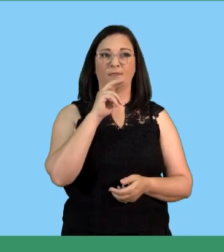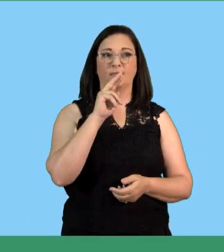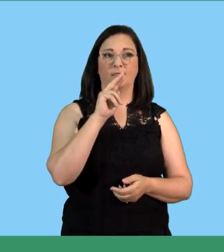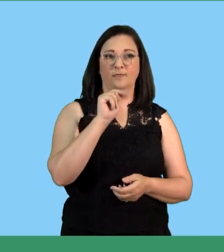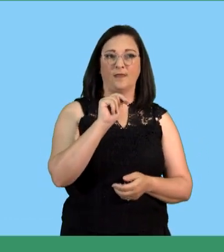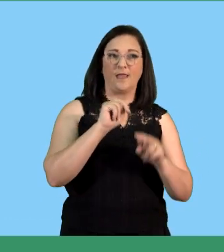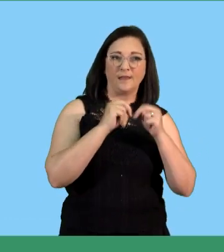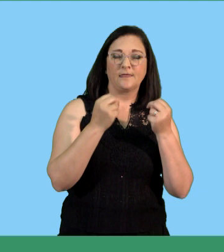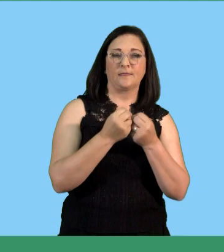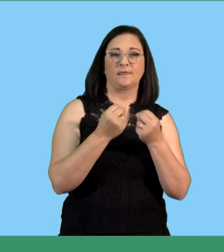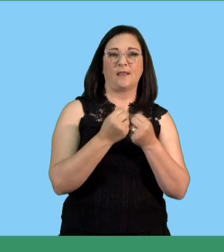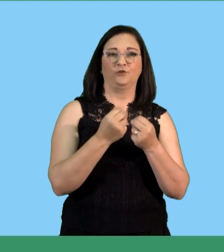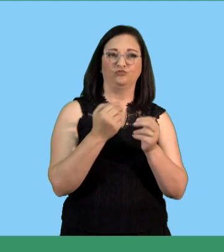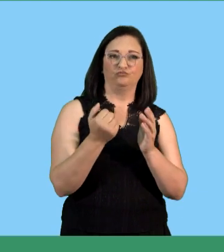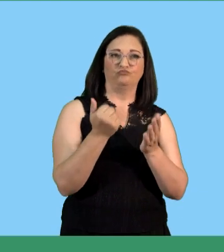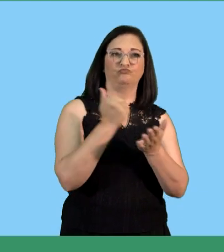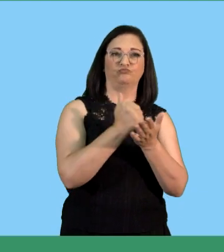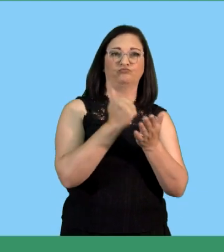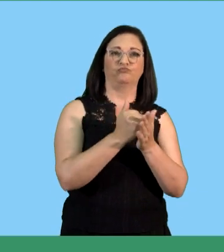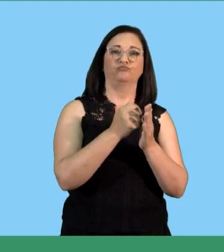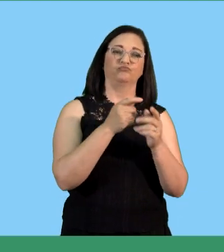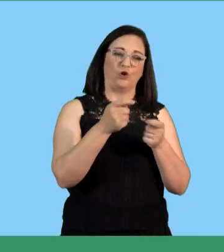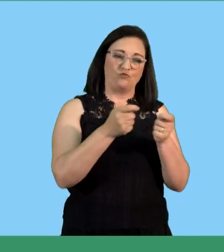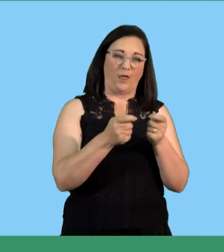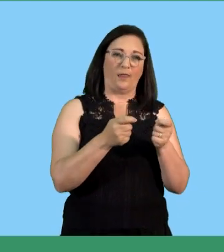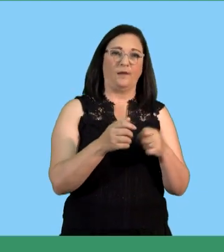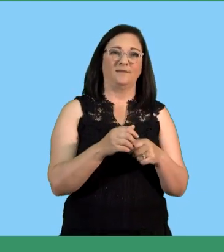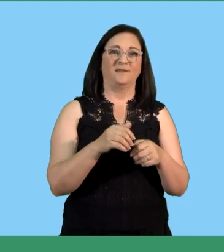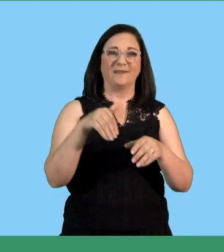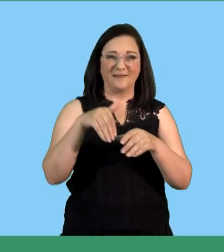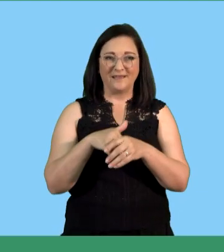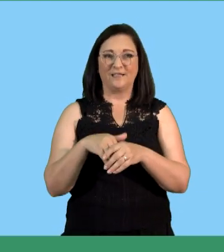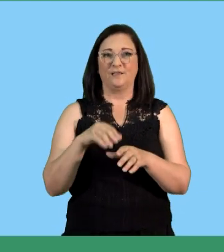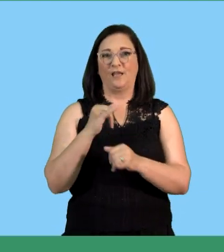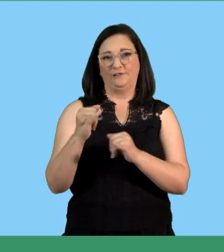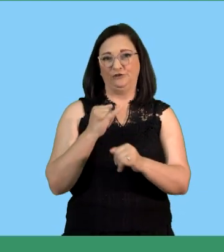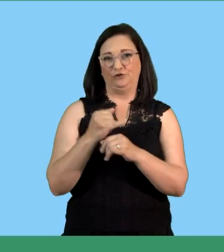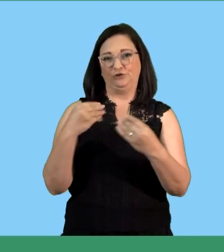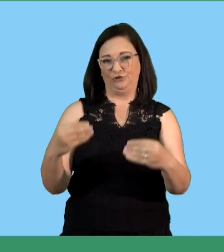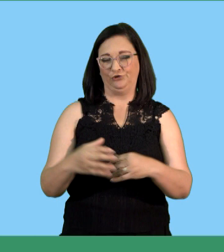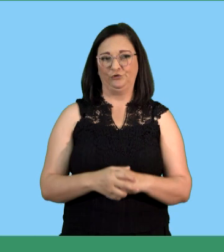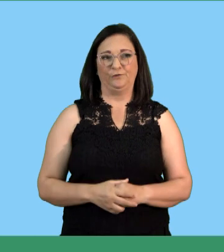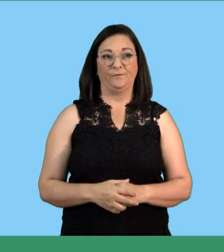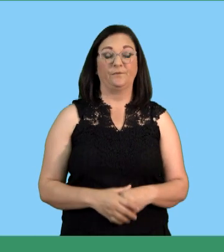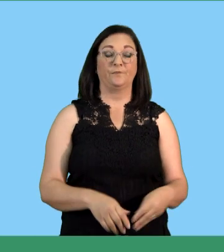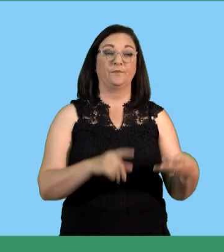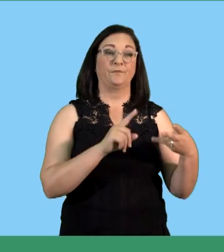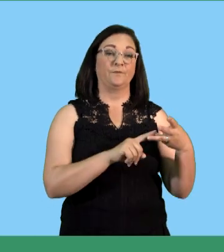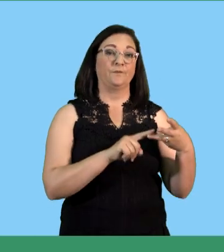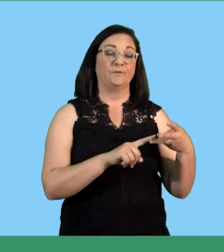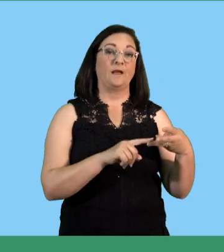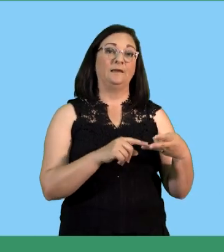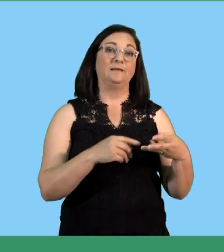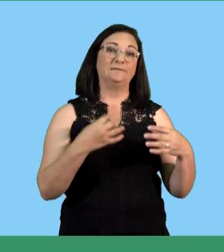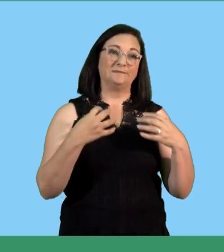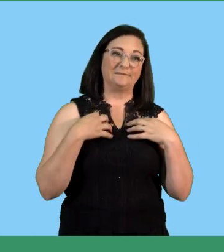is responsible for the regulation of the South African credit industry. Right. Lastly, we'll be looking at debt counseling.